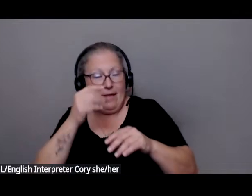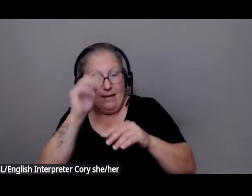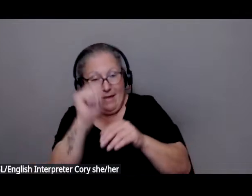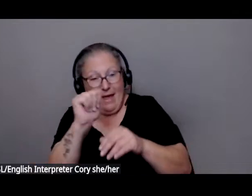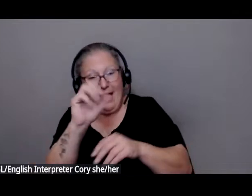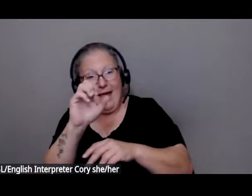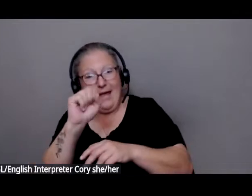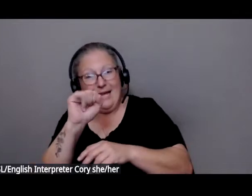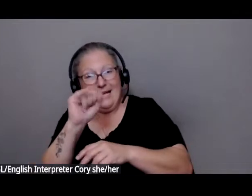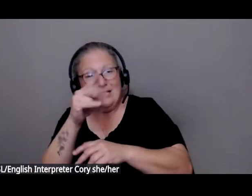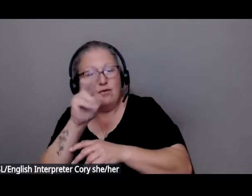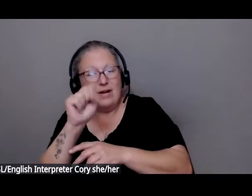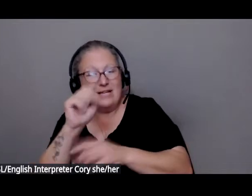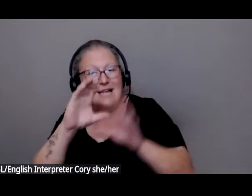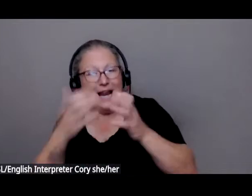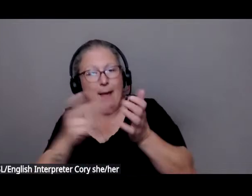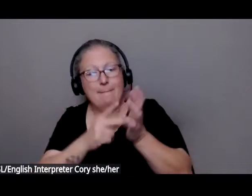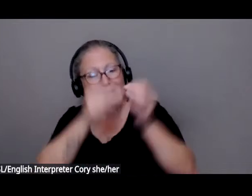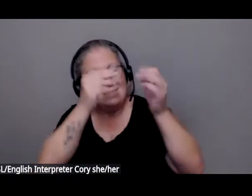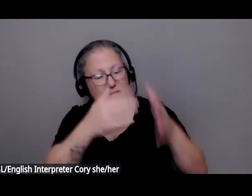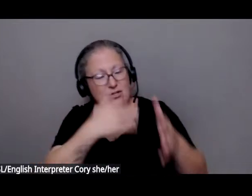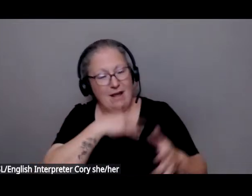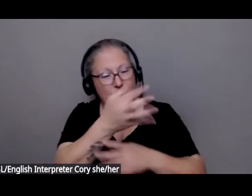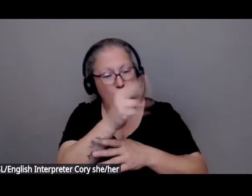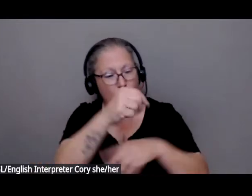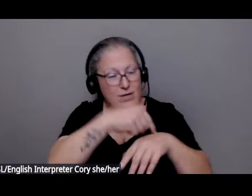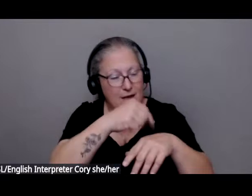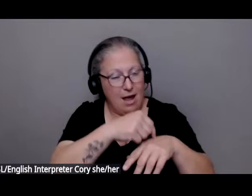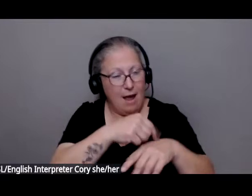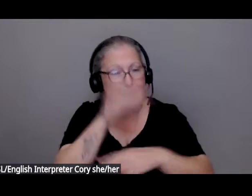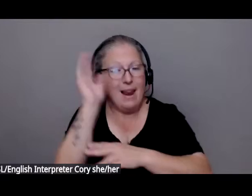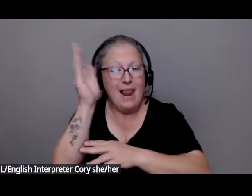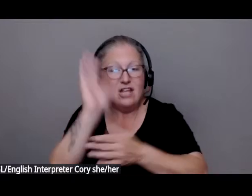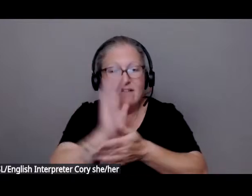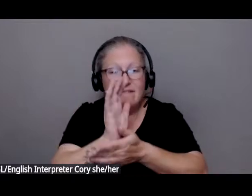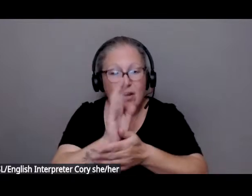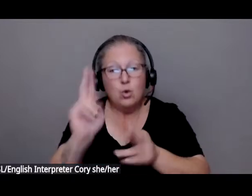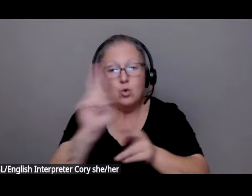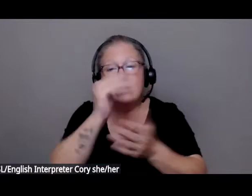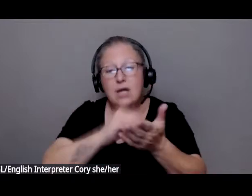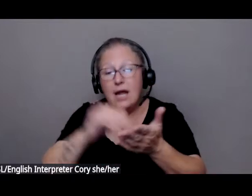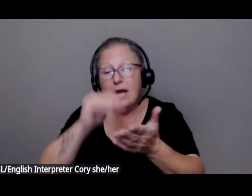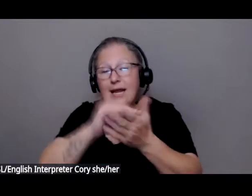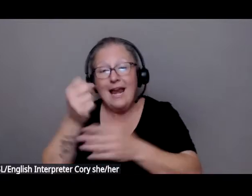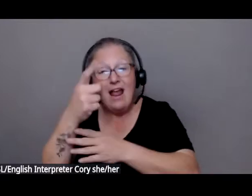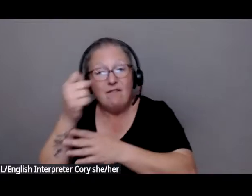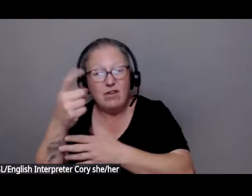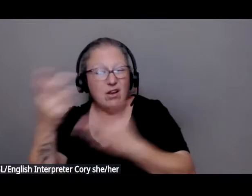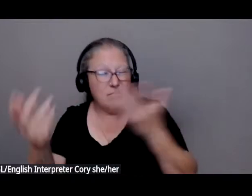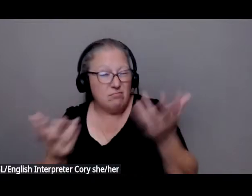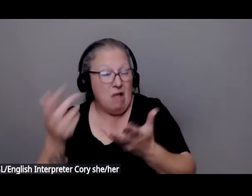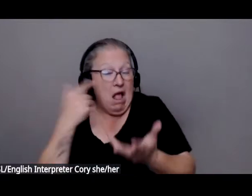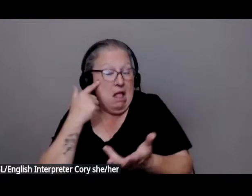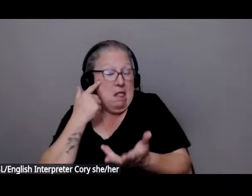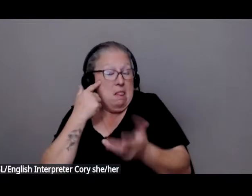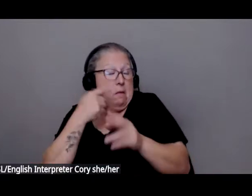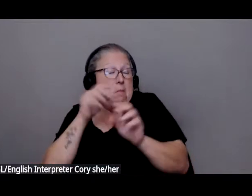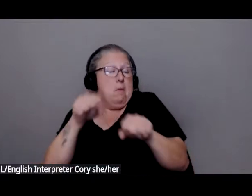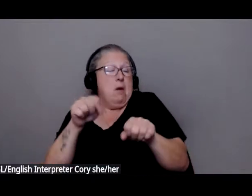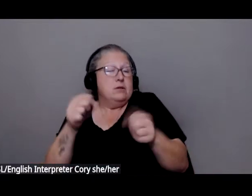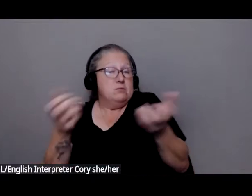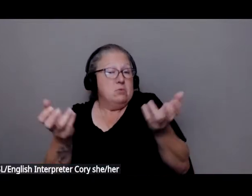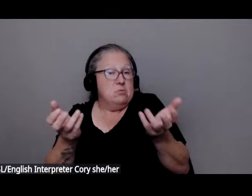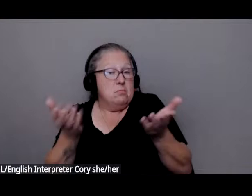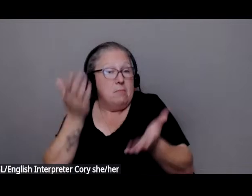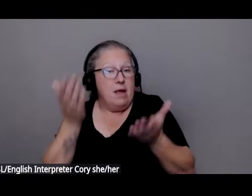help because even teachers get their own time. They can make lecture videos and maybe reuse them year after year. So I think that could be possible.